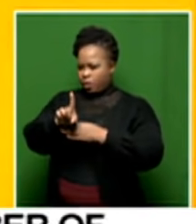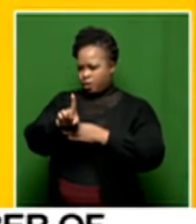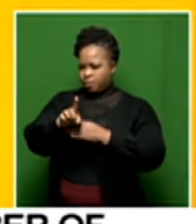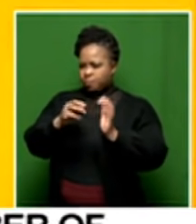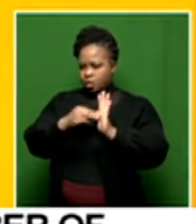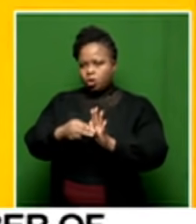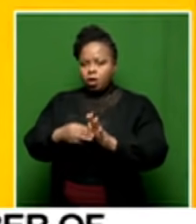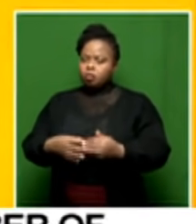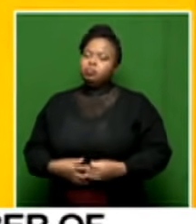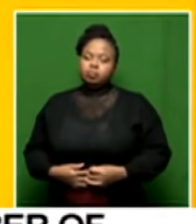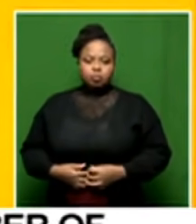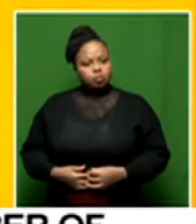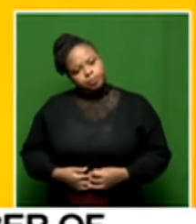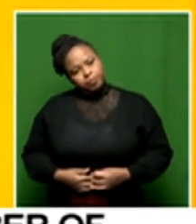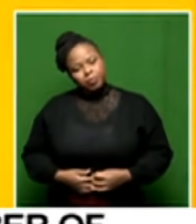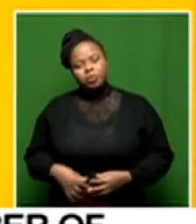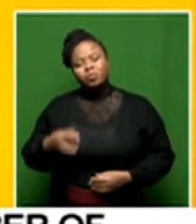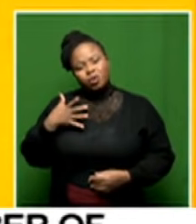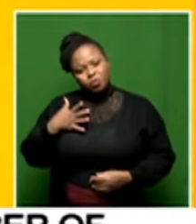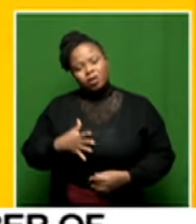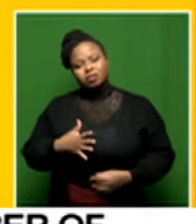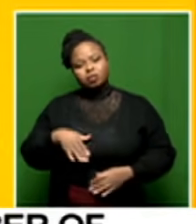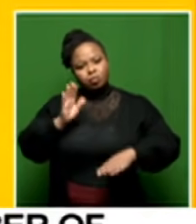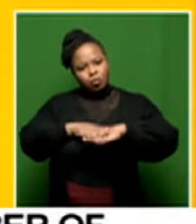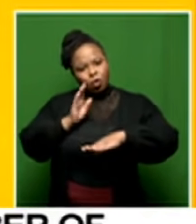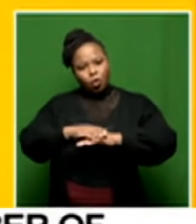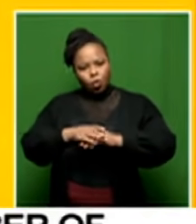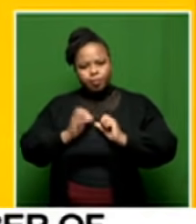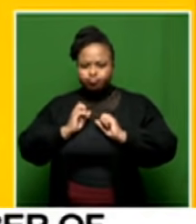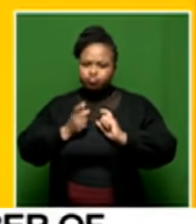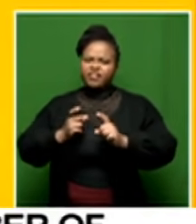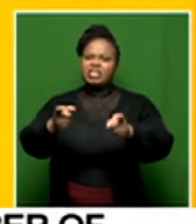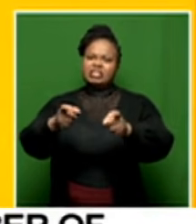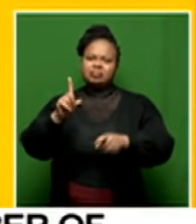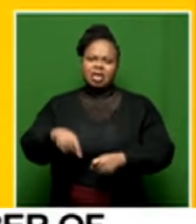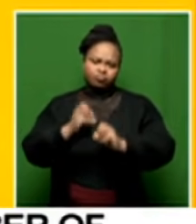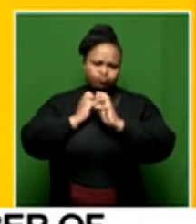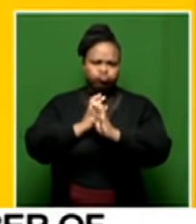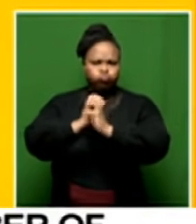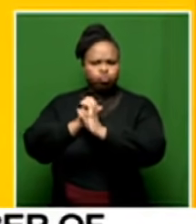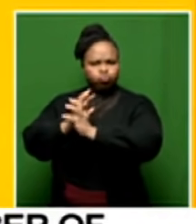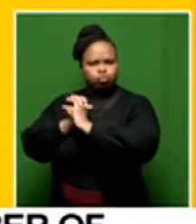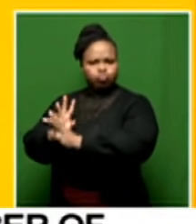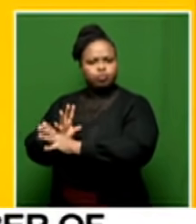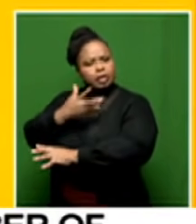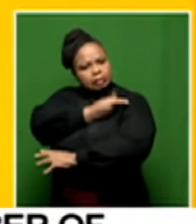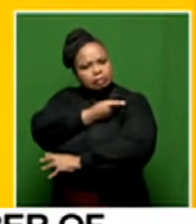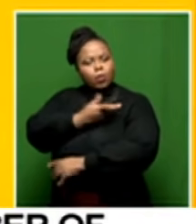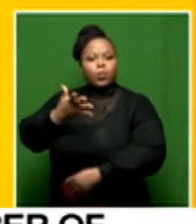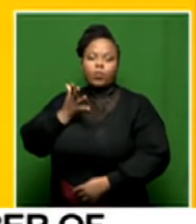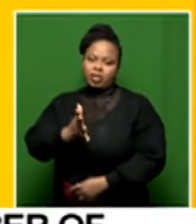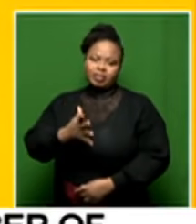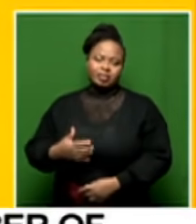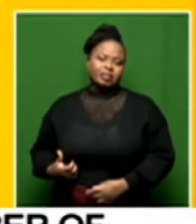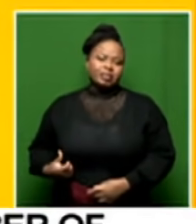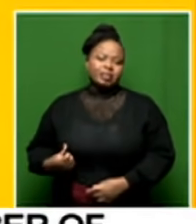We've spoken to this. Obviously, people would like to see this moved faster. There are different groups that really want to see the vaccine